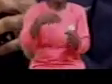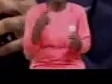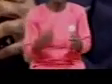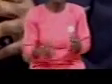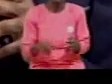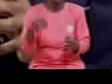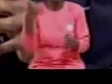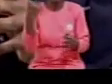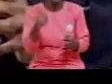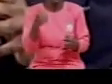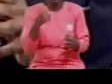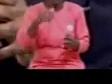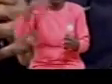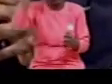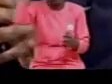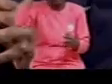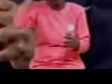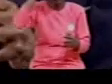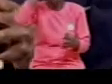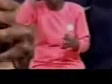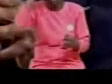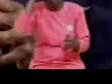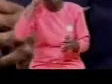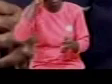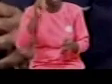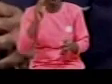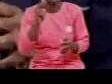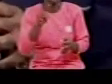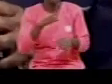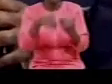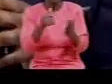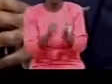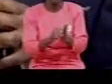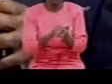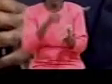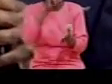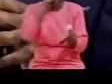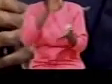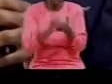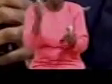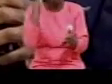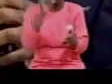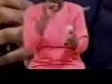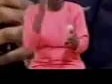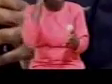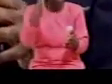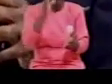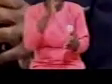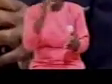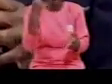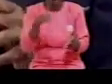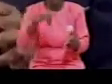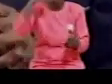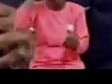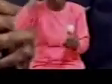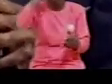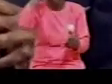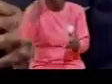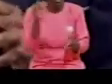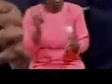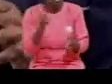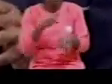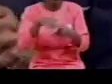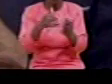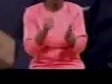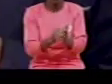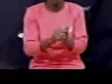wise virgins. All that believe will not fall into the foolish virgins. All that believe will have their oil. All that believe, their oil will be